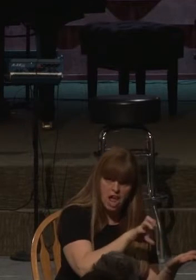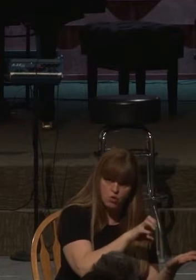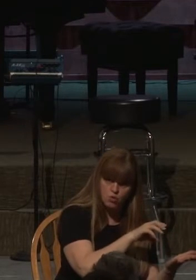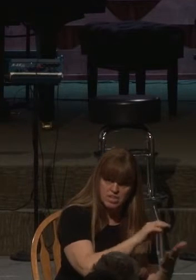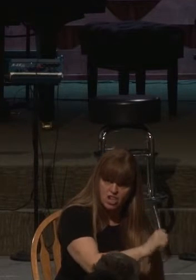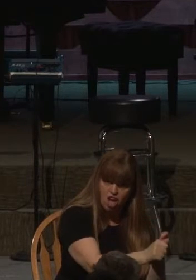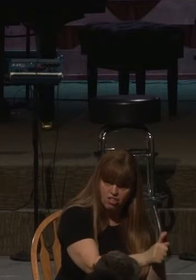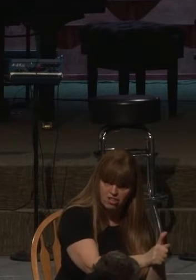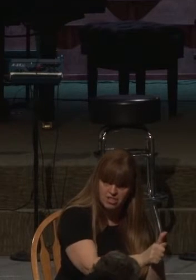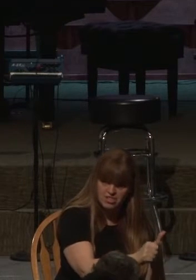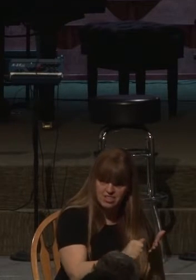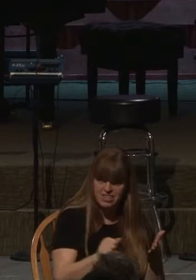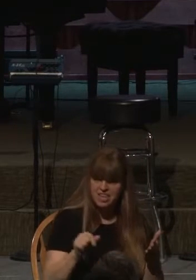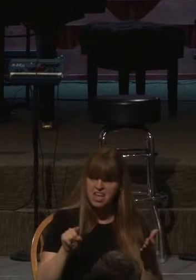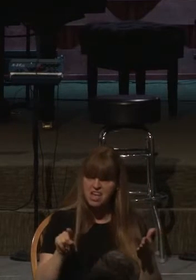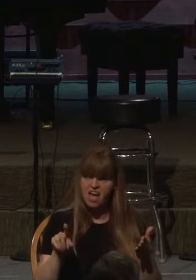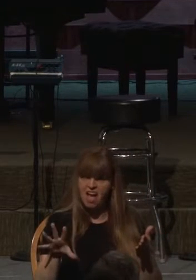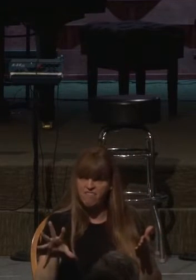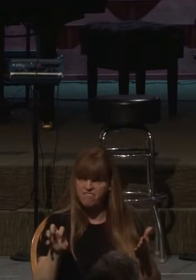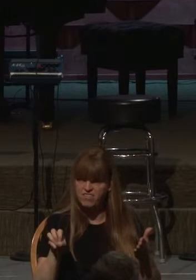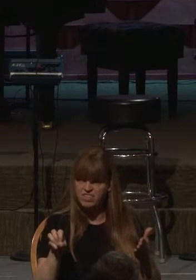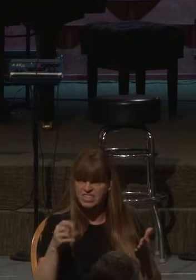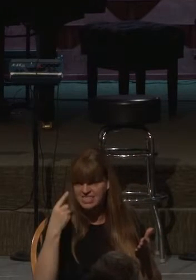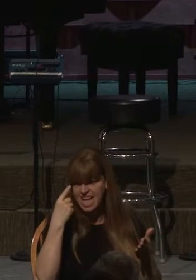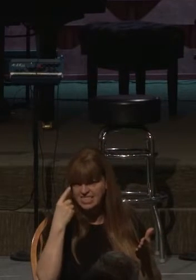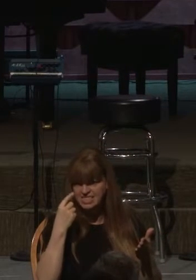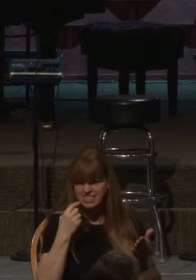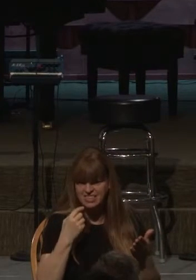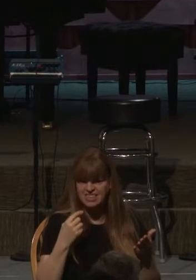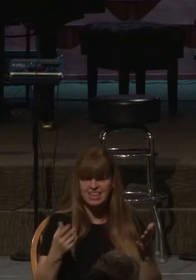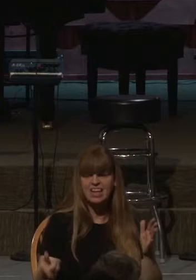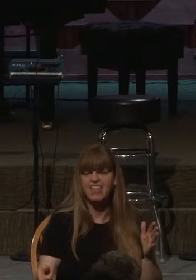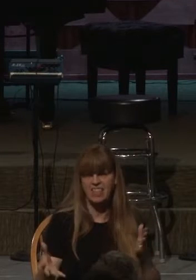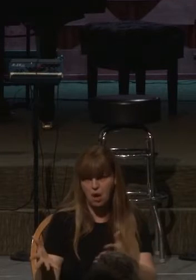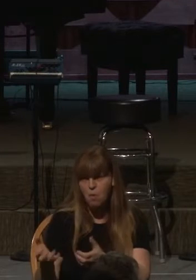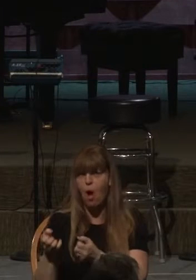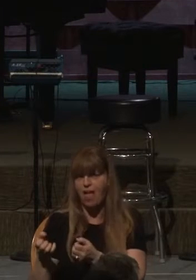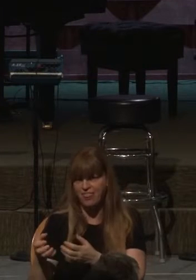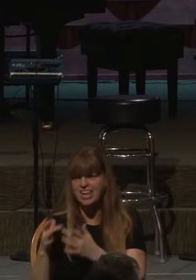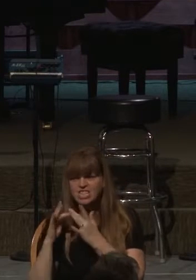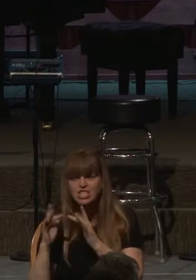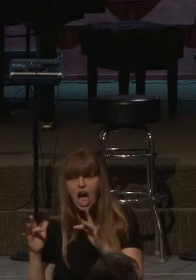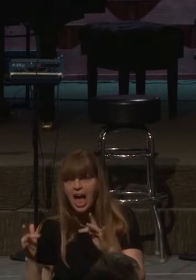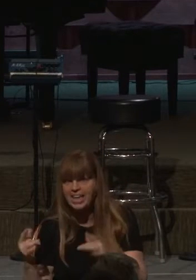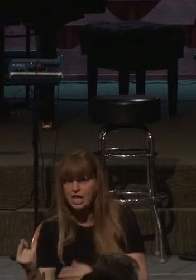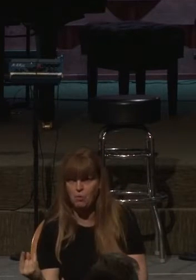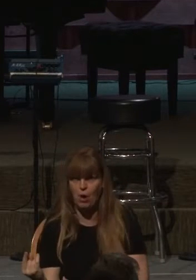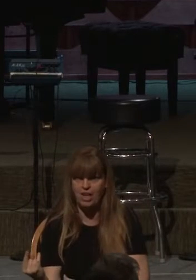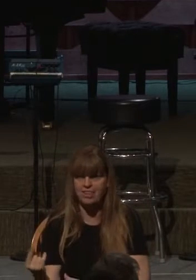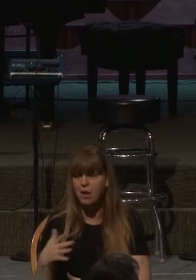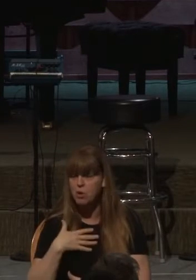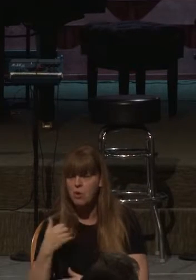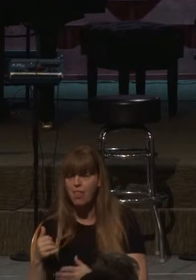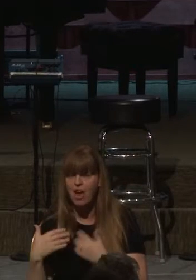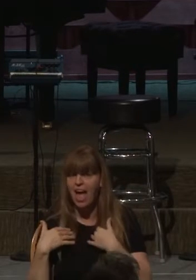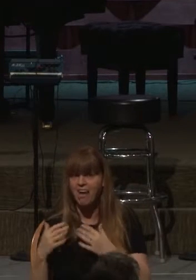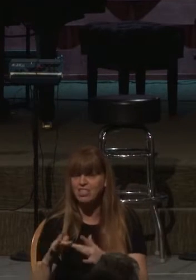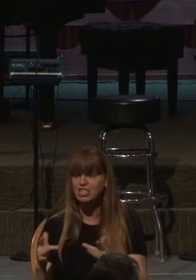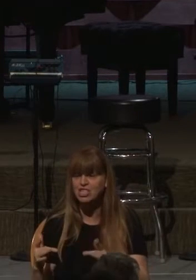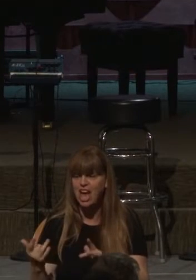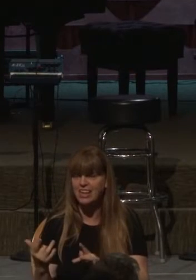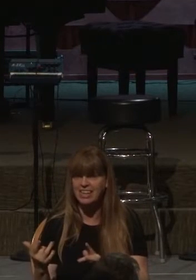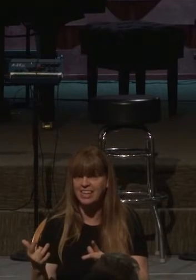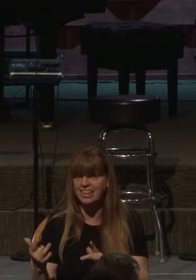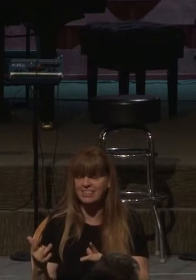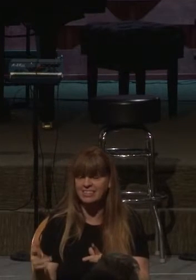single time they will be attracted to the shiny, new 50 cent piece, and they would rather have that than